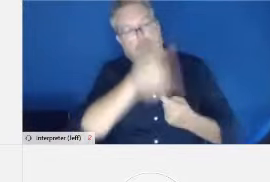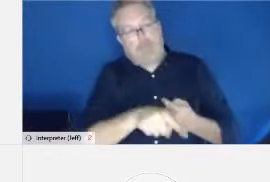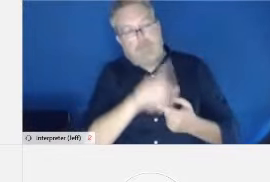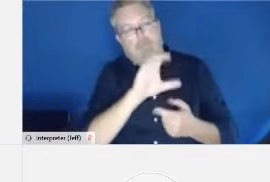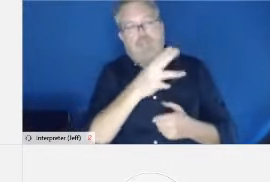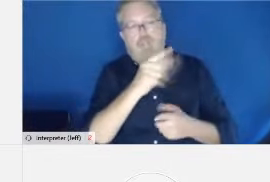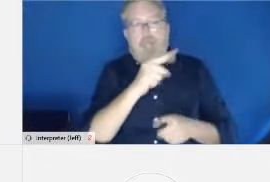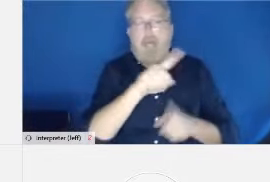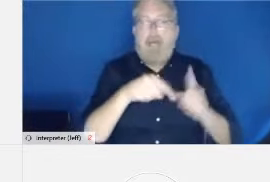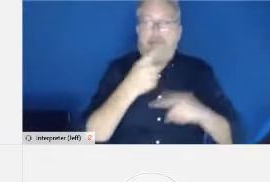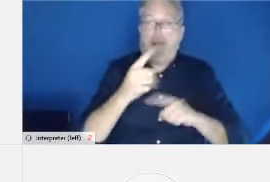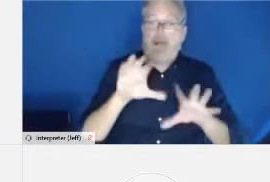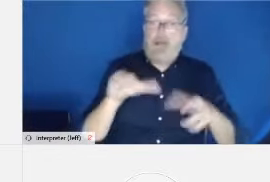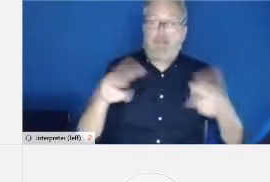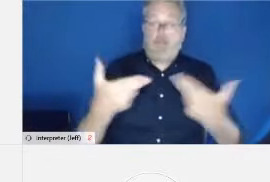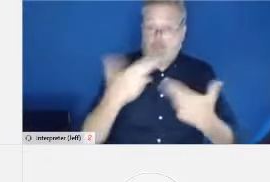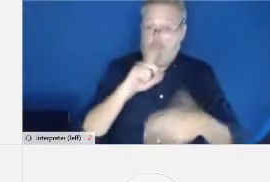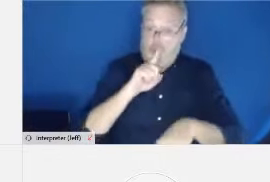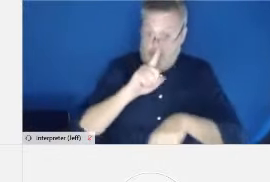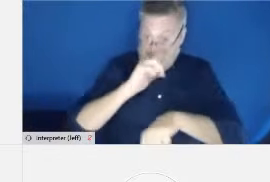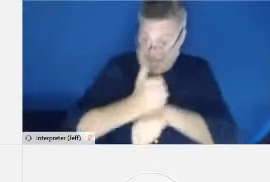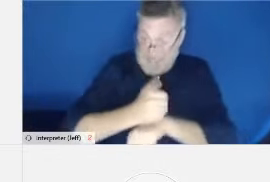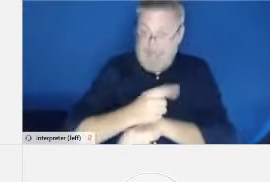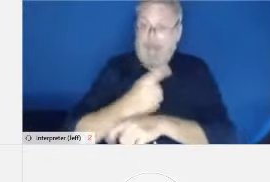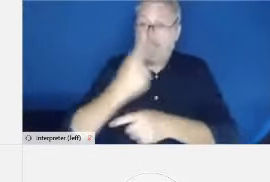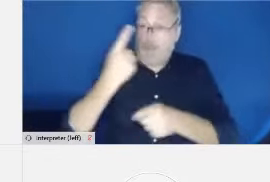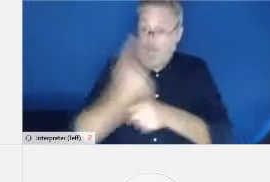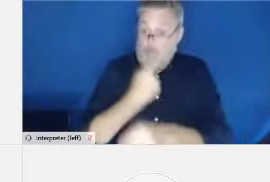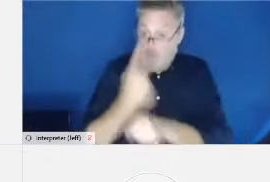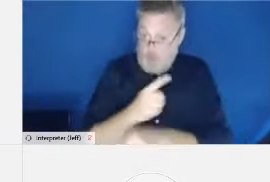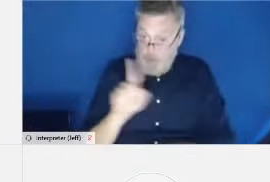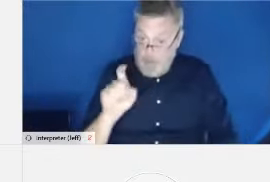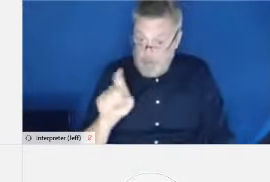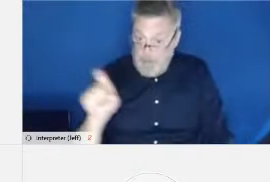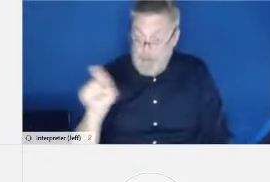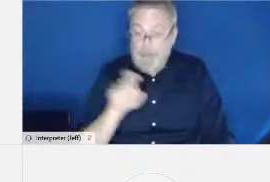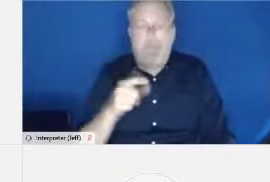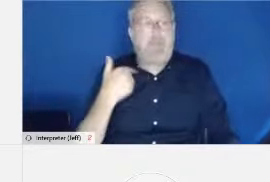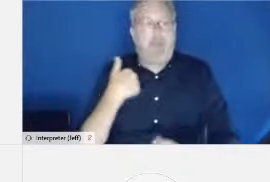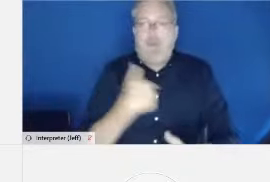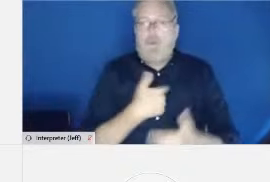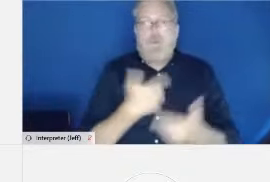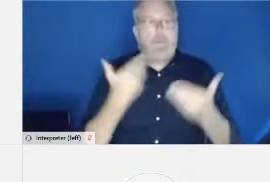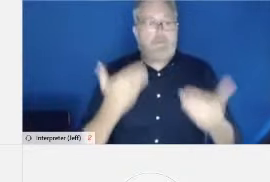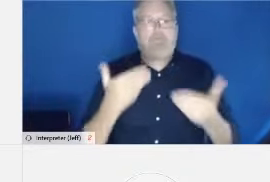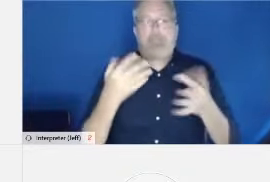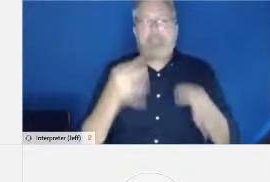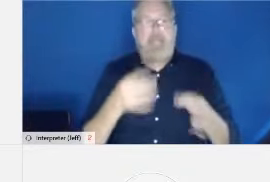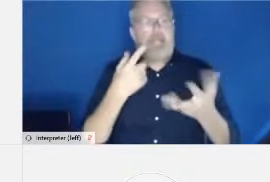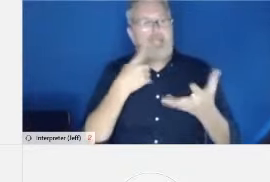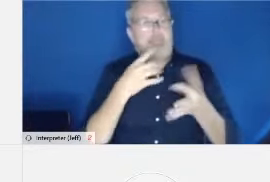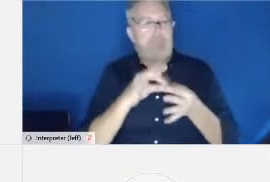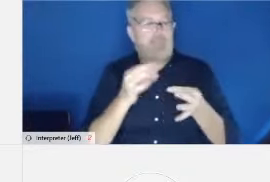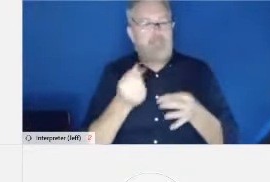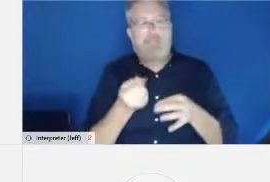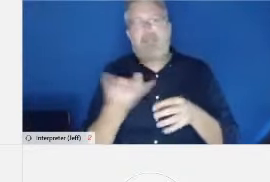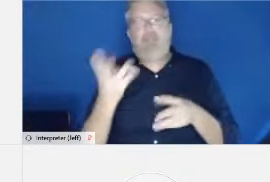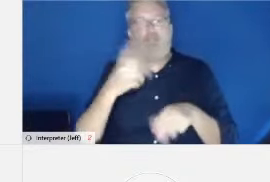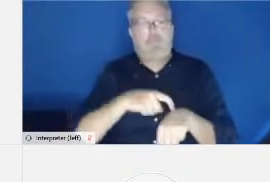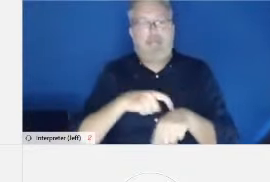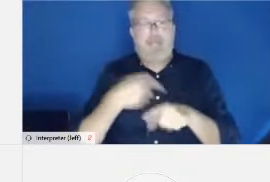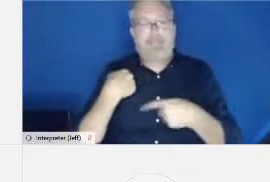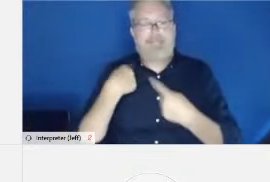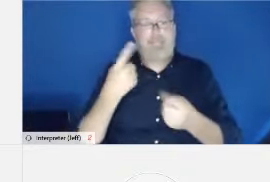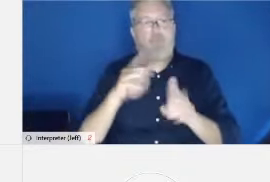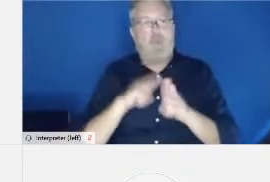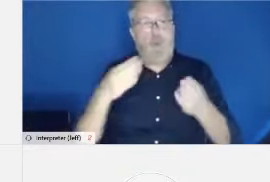about do we have classrooms set up appropriately? We had made a decision that has been talked about a lot since